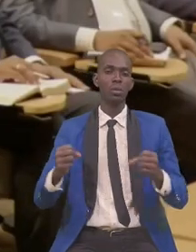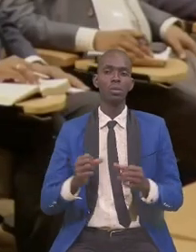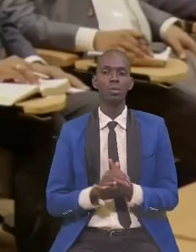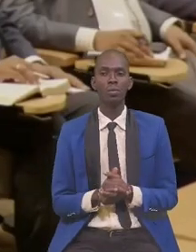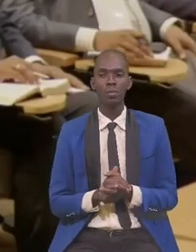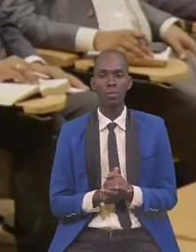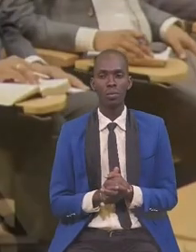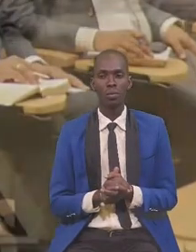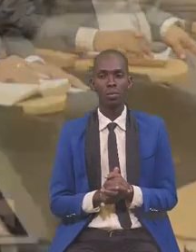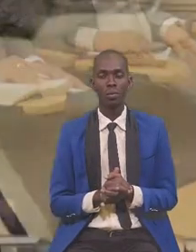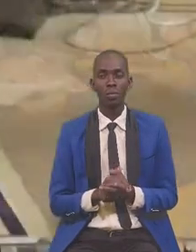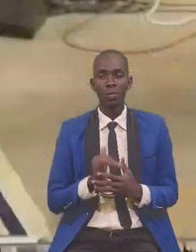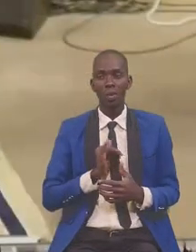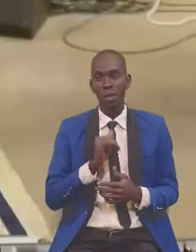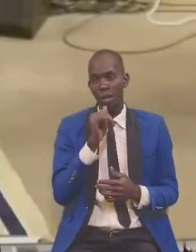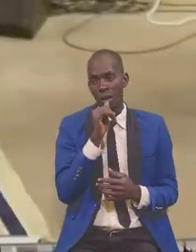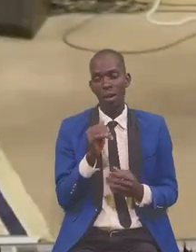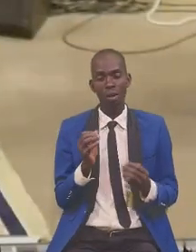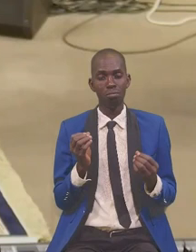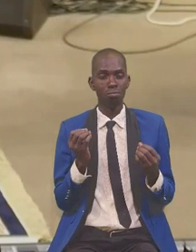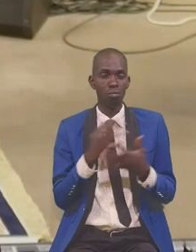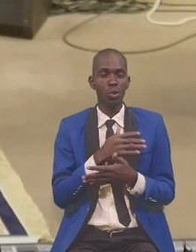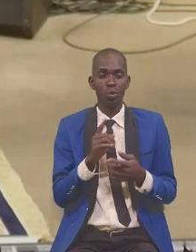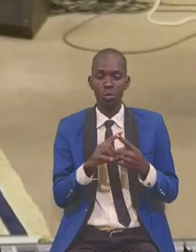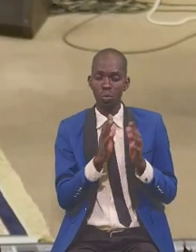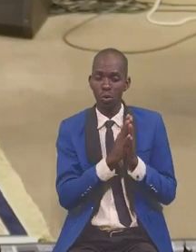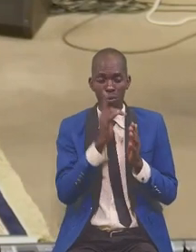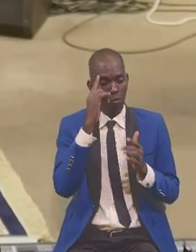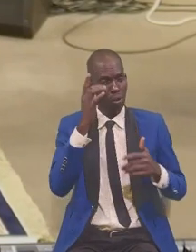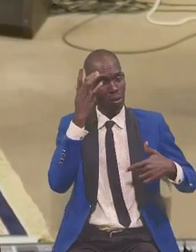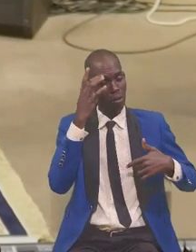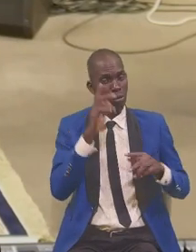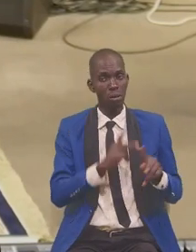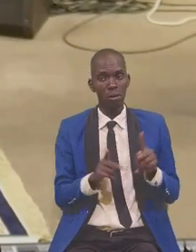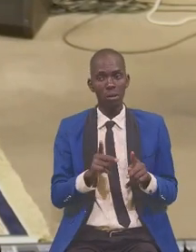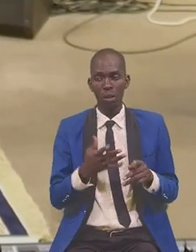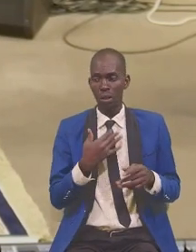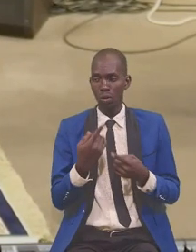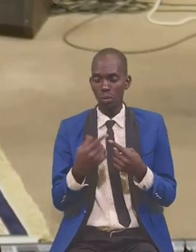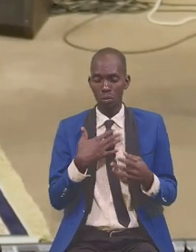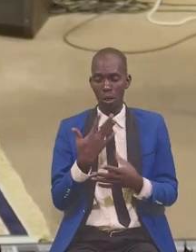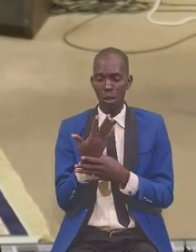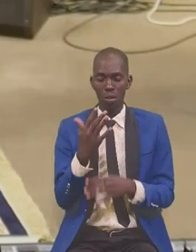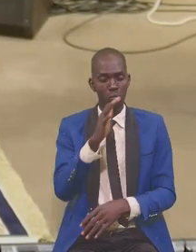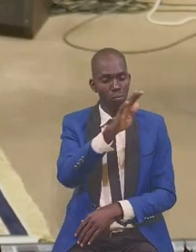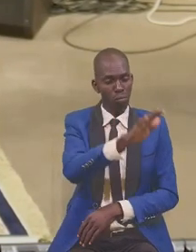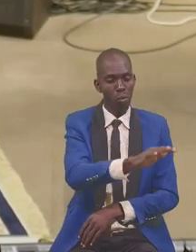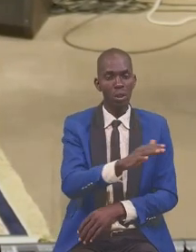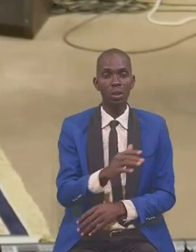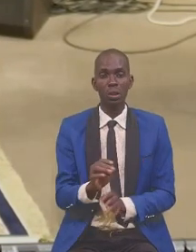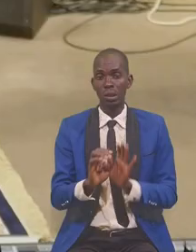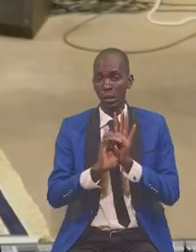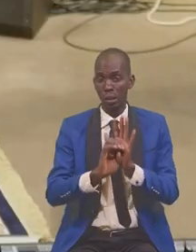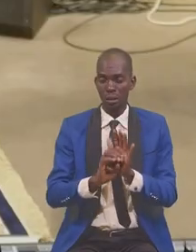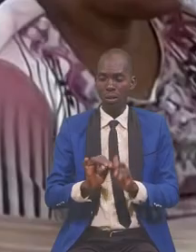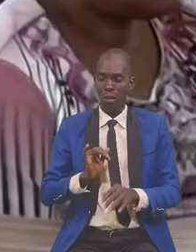You know, I'm afraid to pray for sick people and to lay hands on them. What if I lay hands